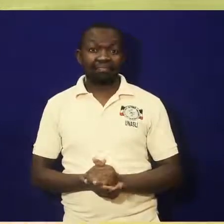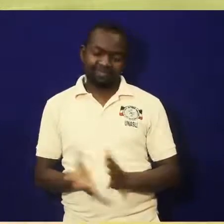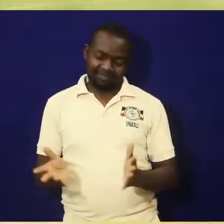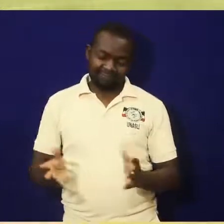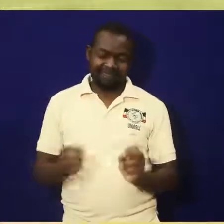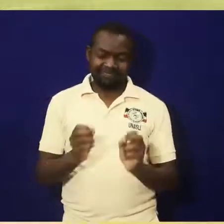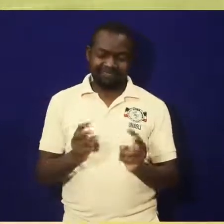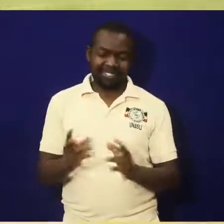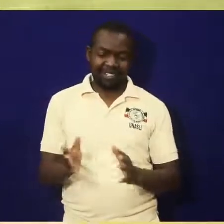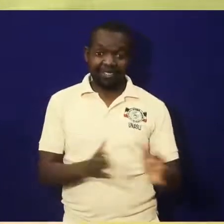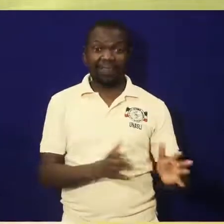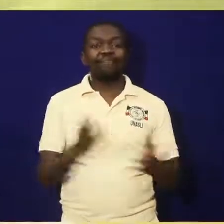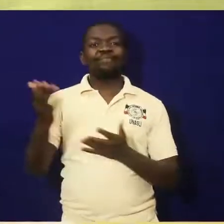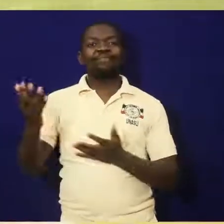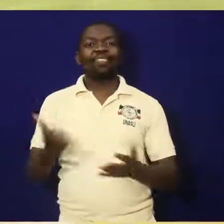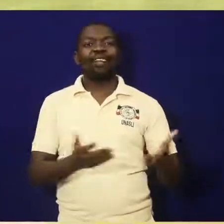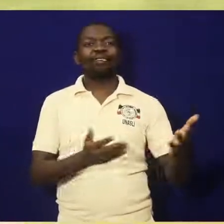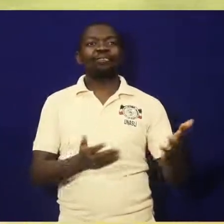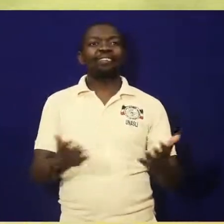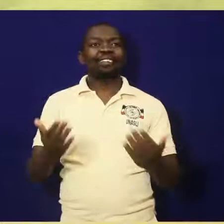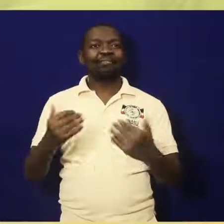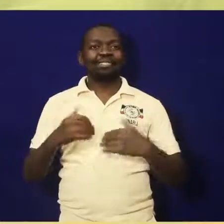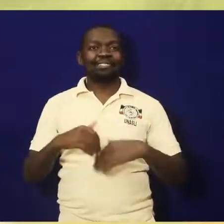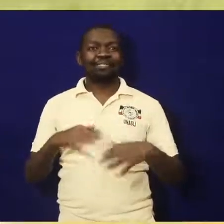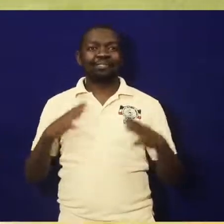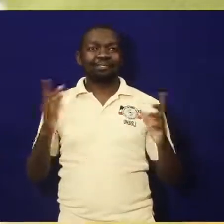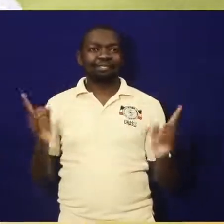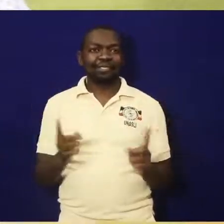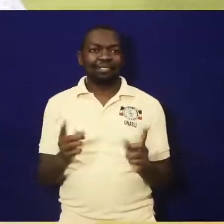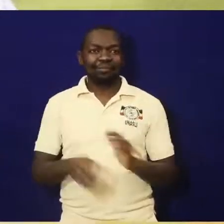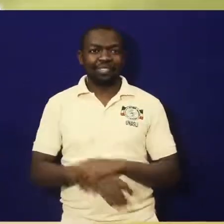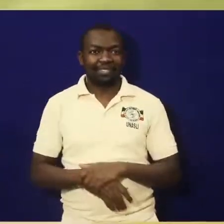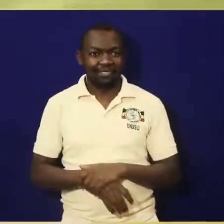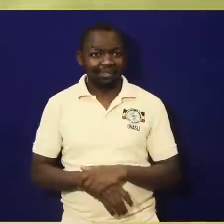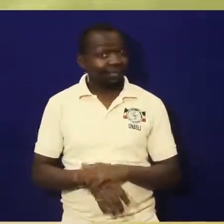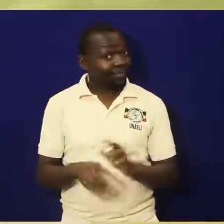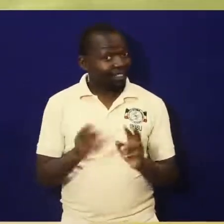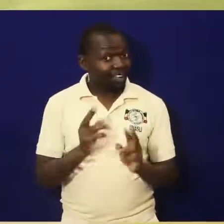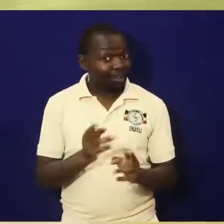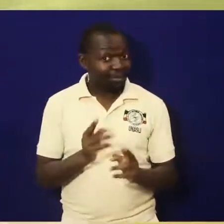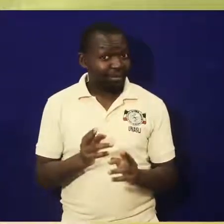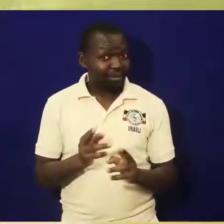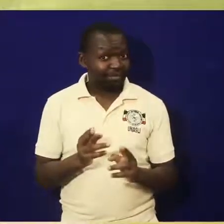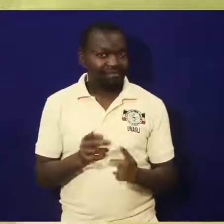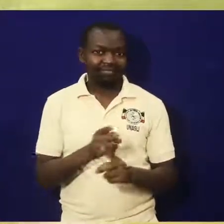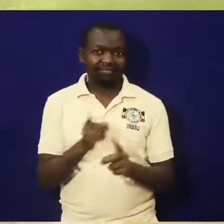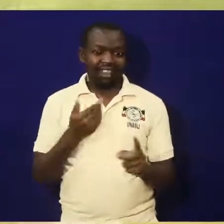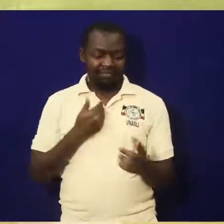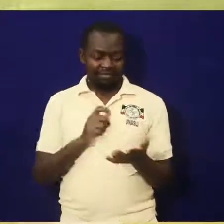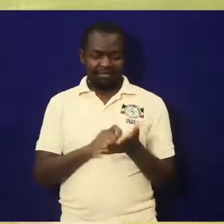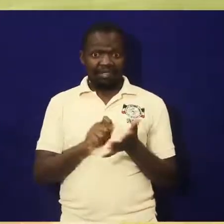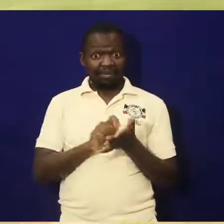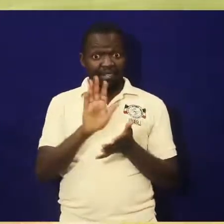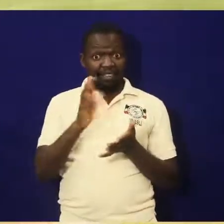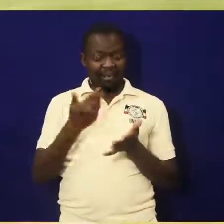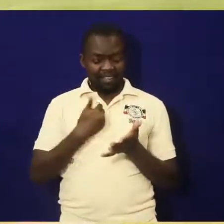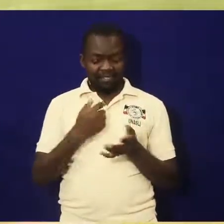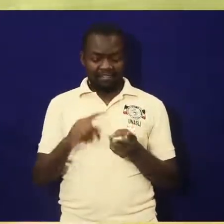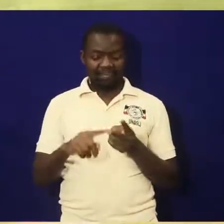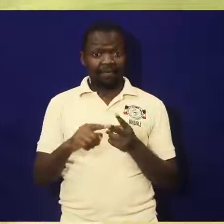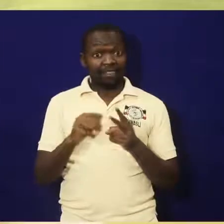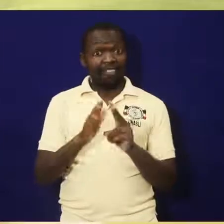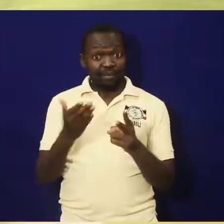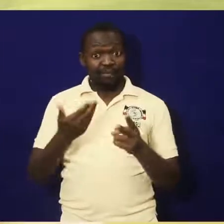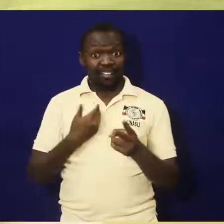All right, welcome back from that short break. I hope you have your pen and